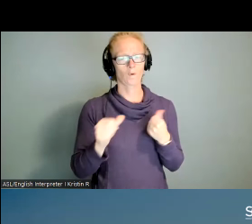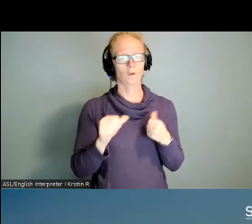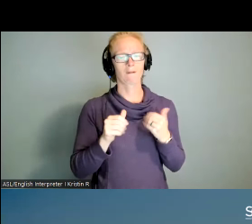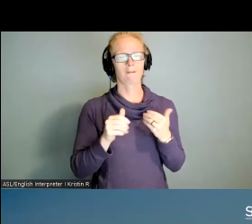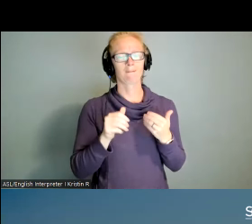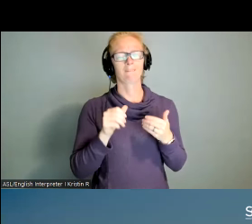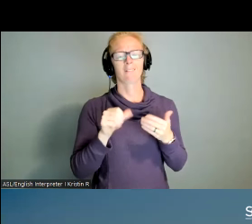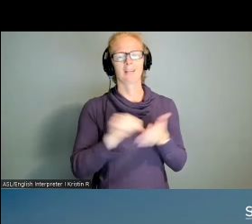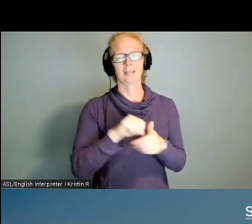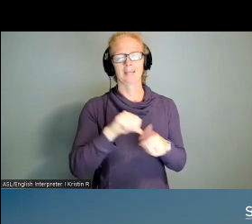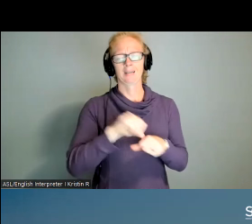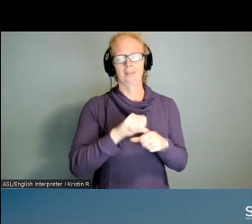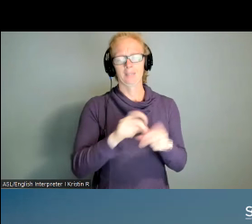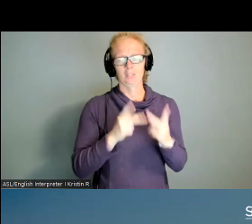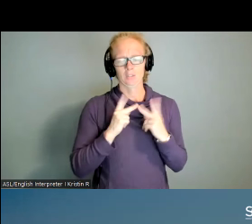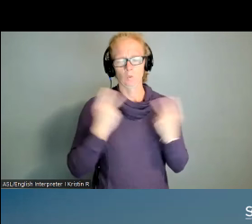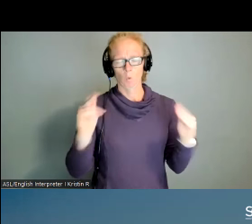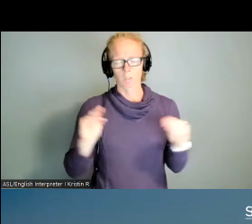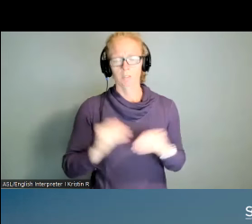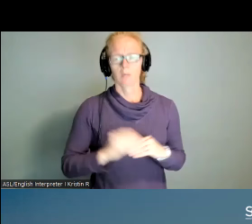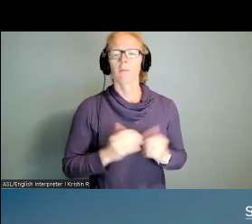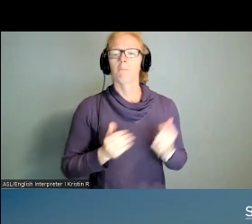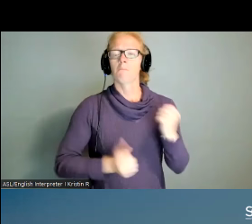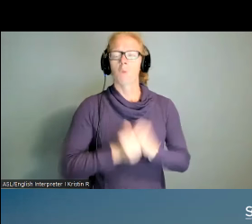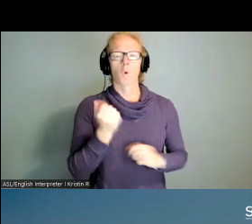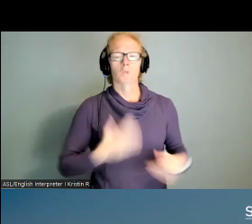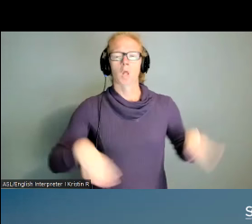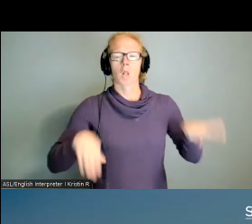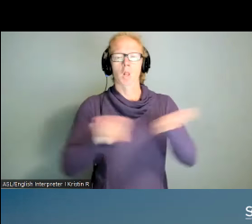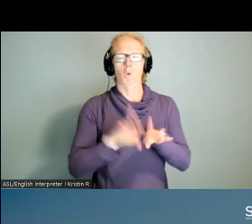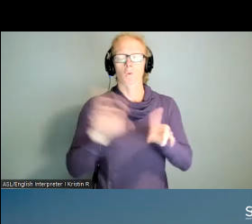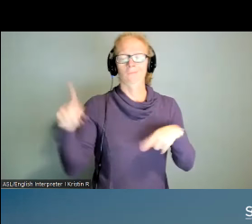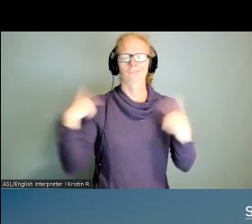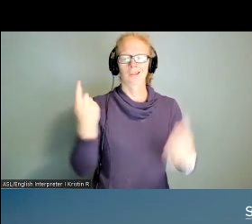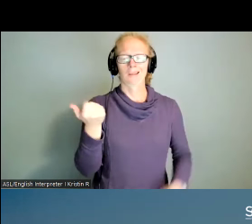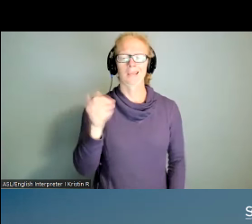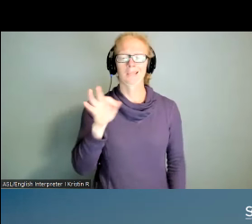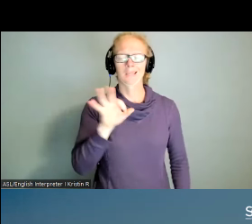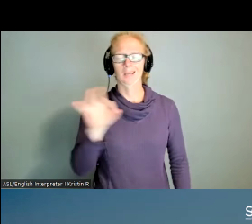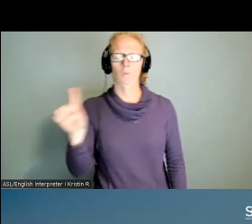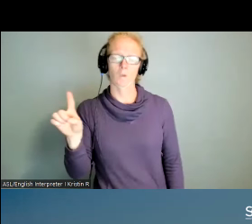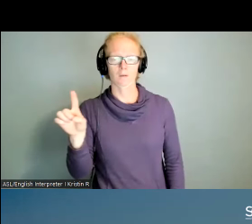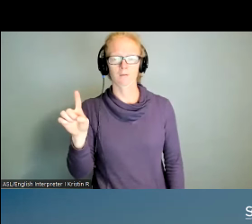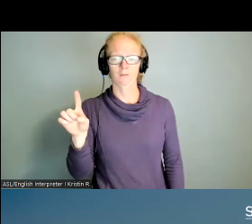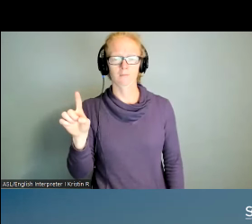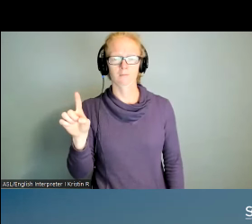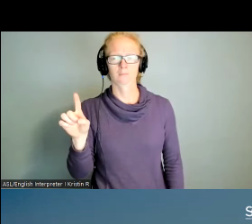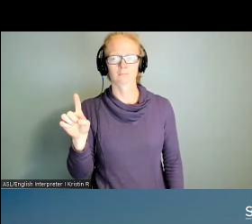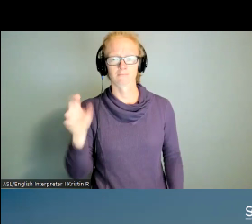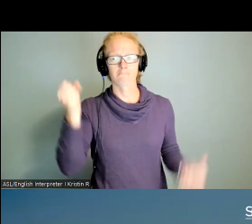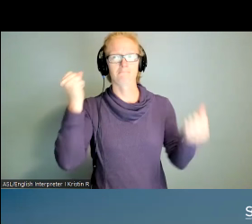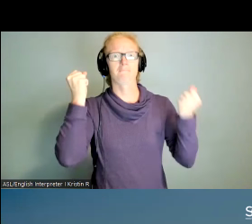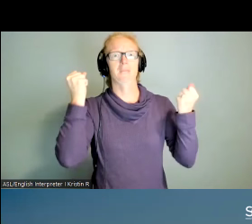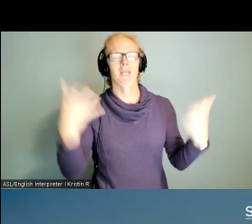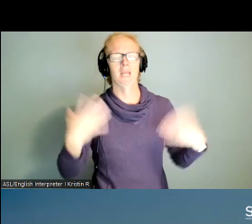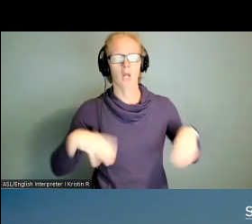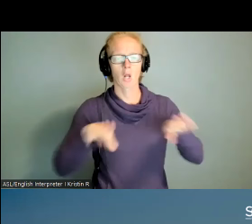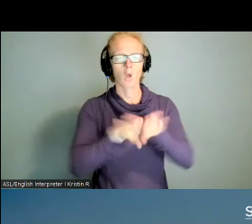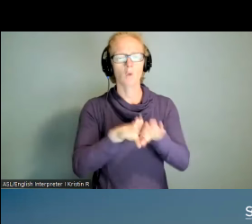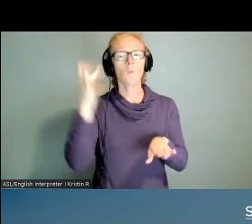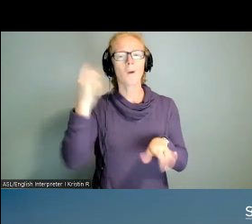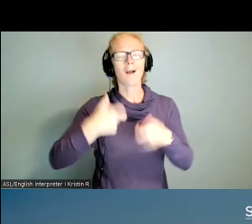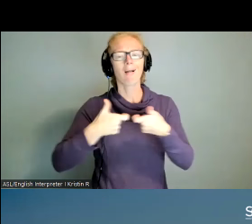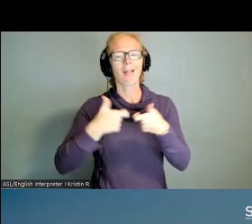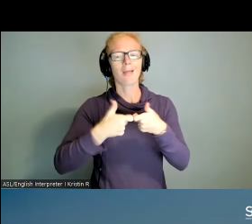nation's 200,000 gas stations have closed since 1991. And this trend is likely to continue due to the rise of electric